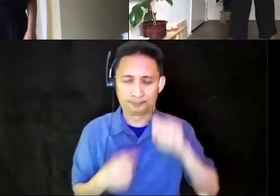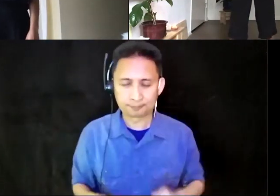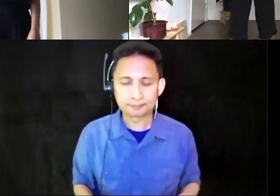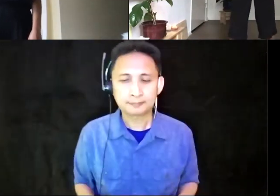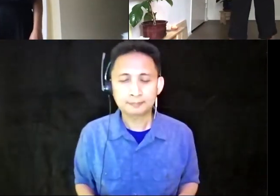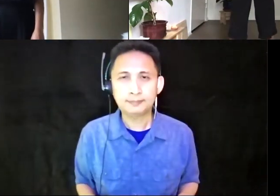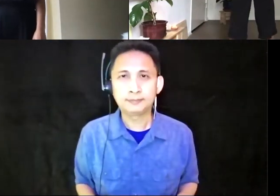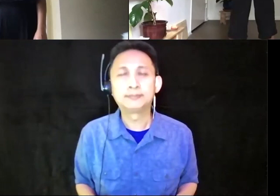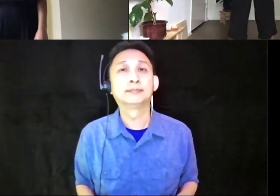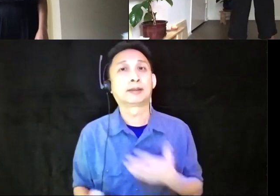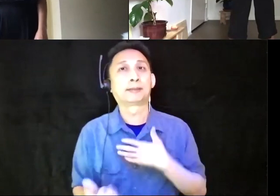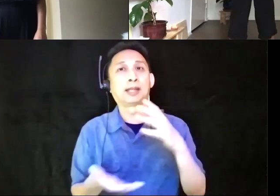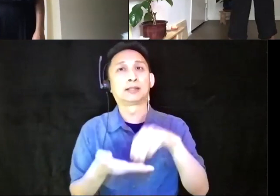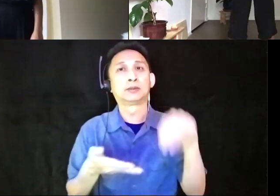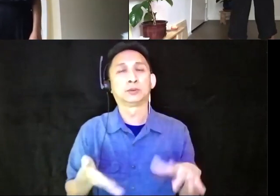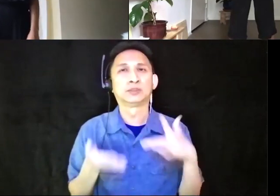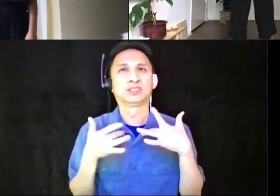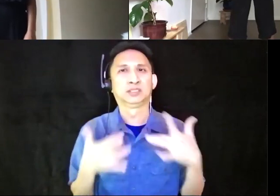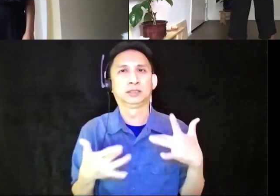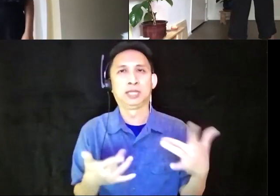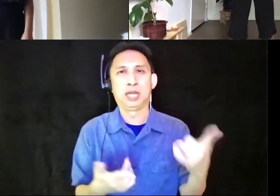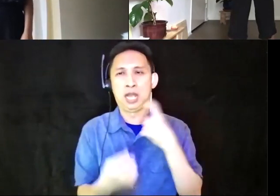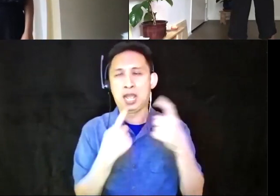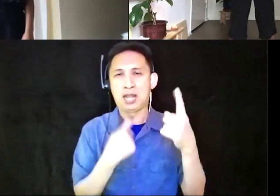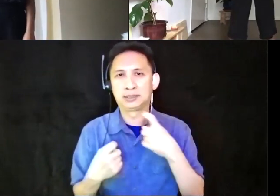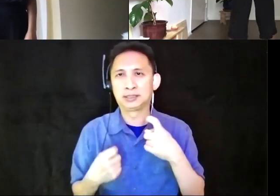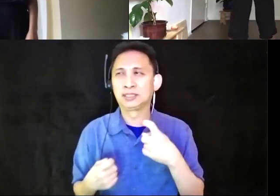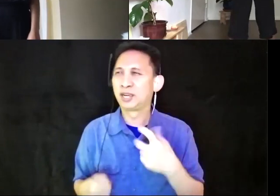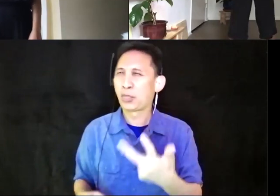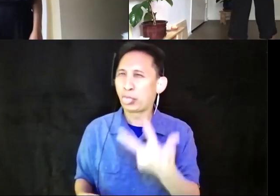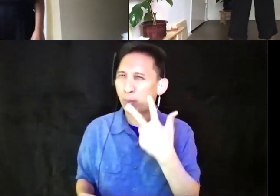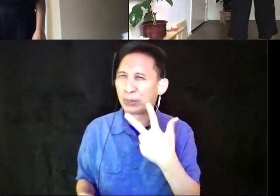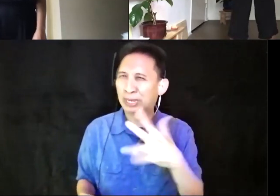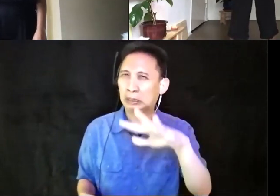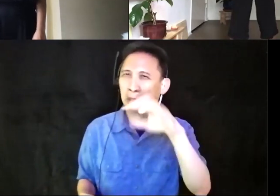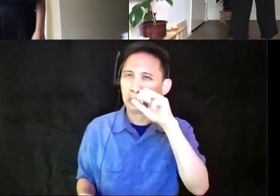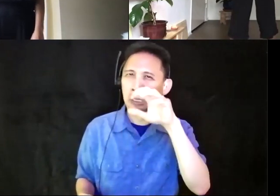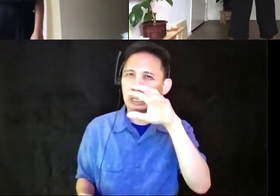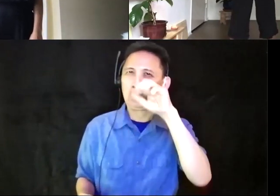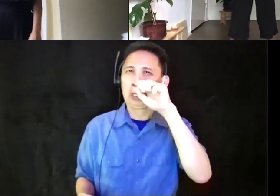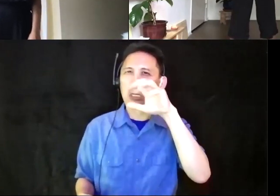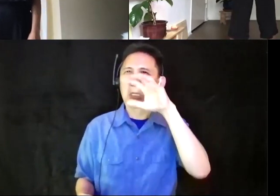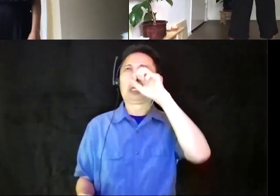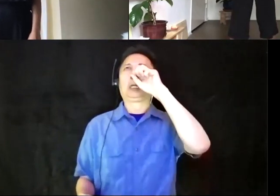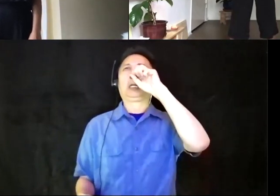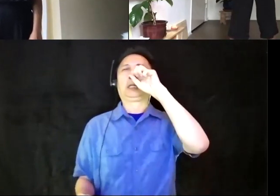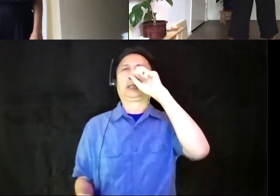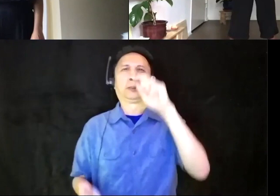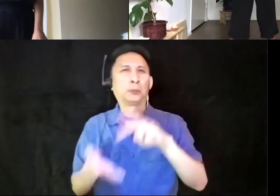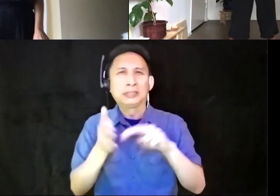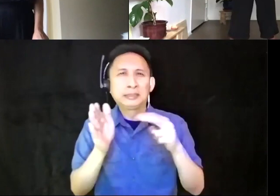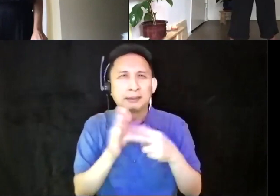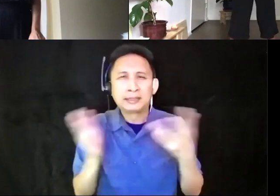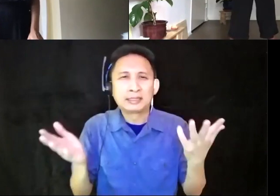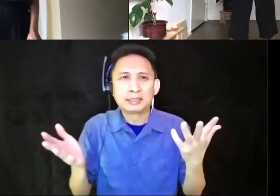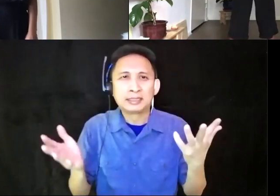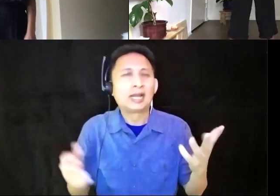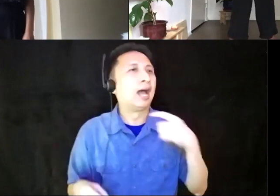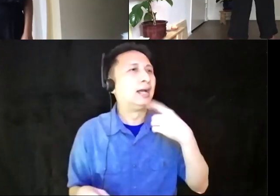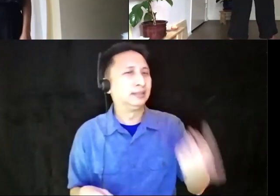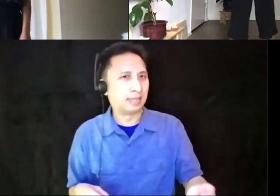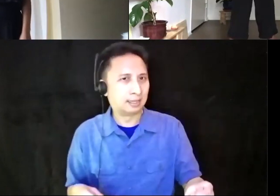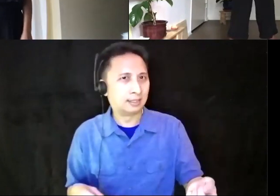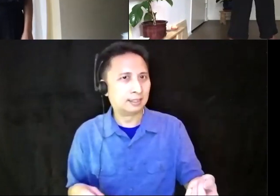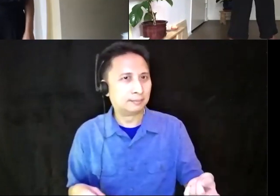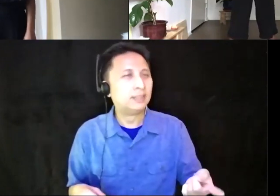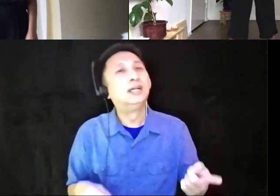students often ask me is, what does it mean to take 3 breaths in? So I tell them that it's the 3 initiations